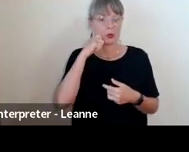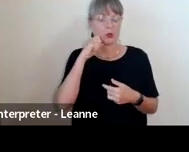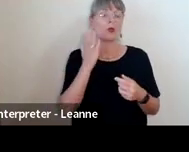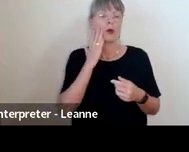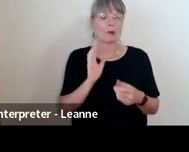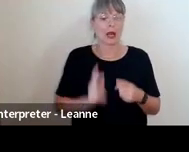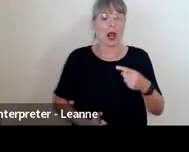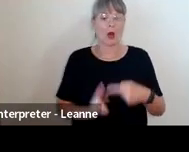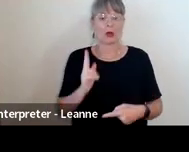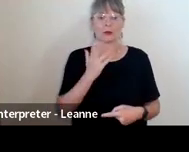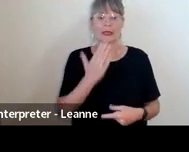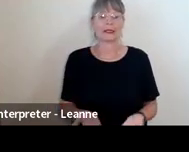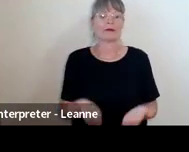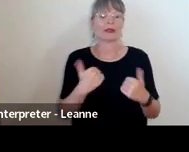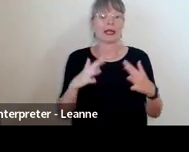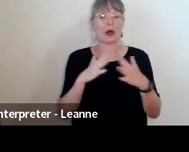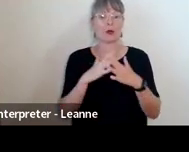apply.